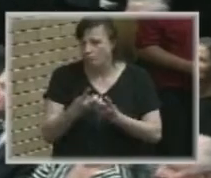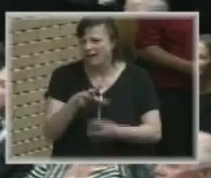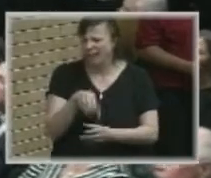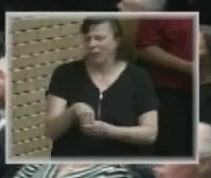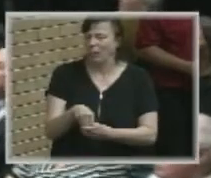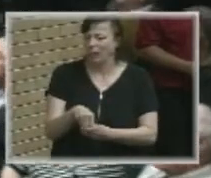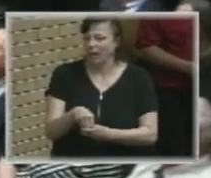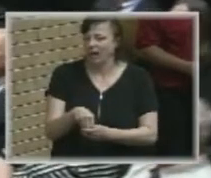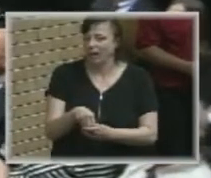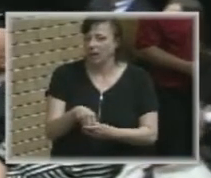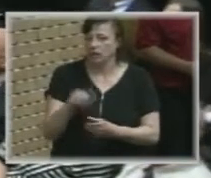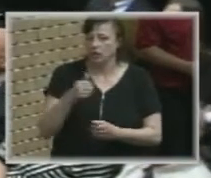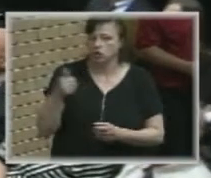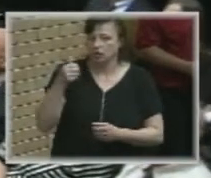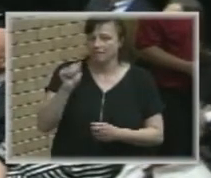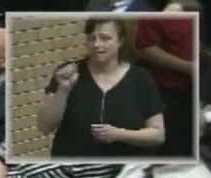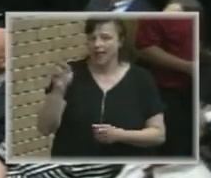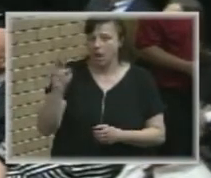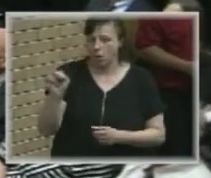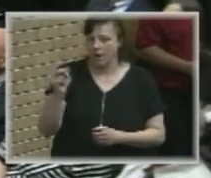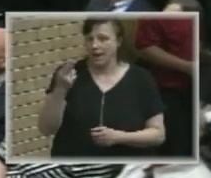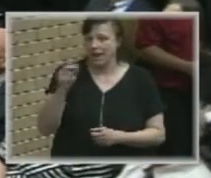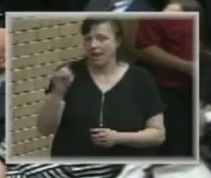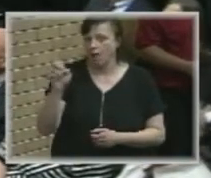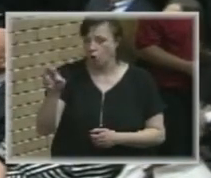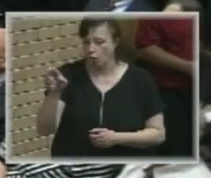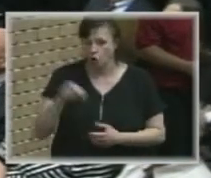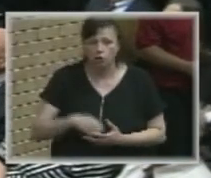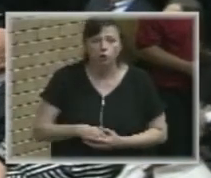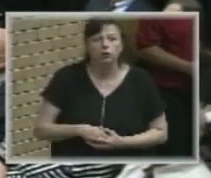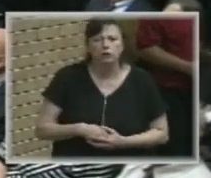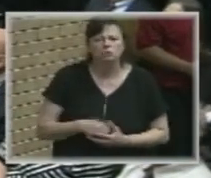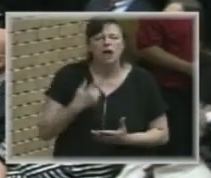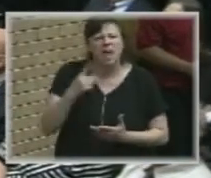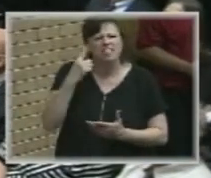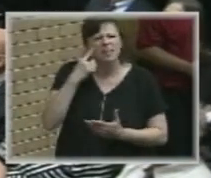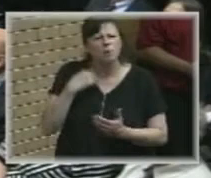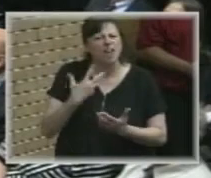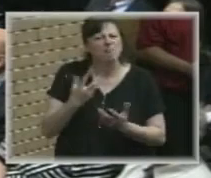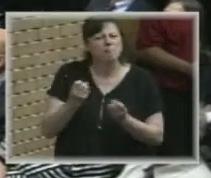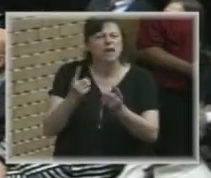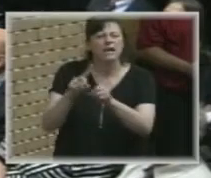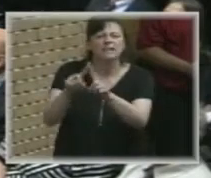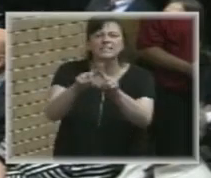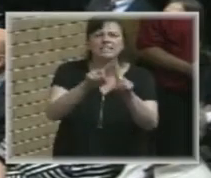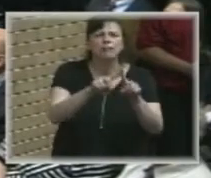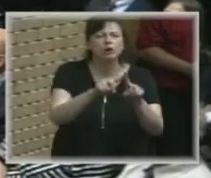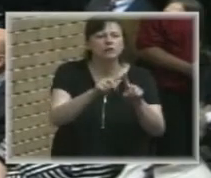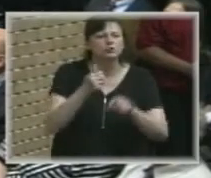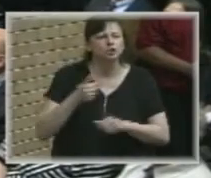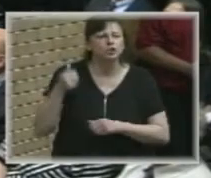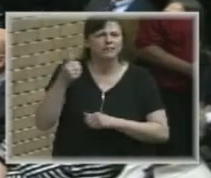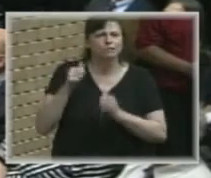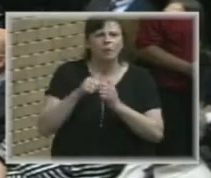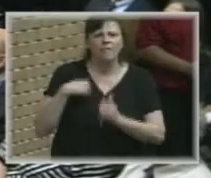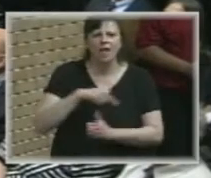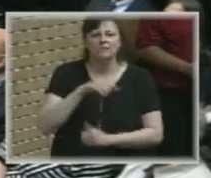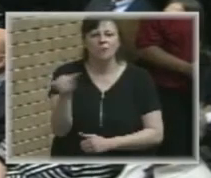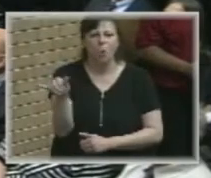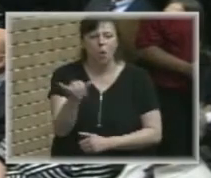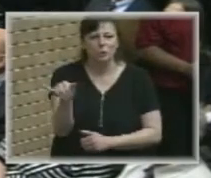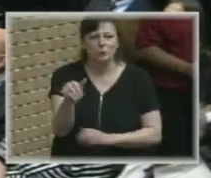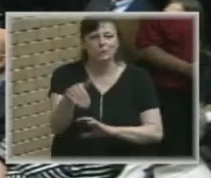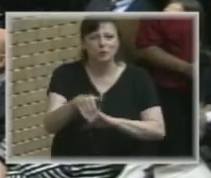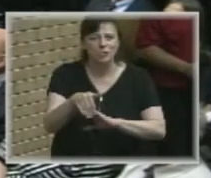including Chief Aaron Hiller. I believe we have a number of other chiefs who are with us here